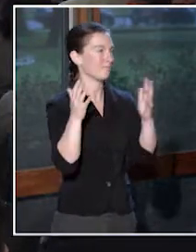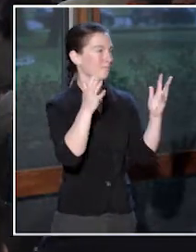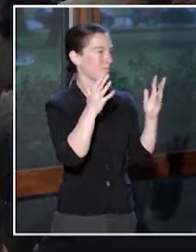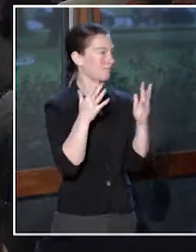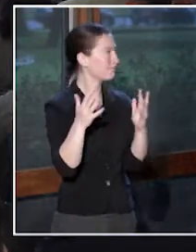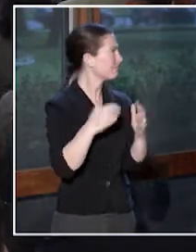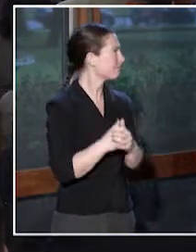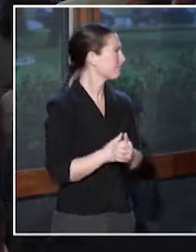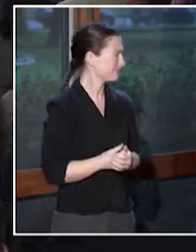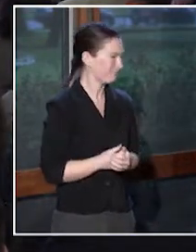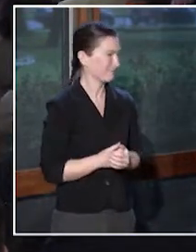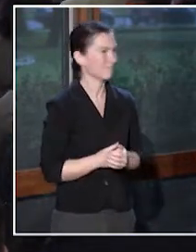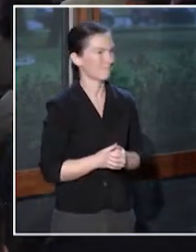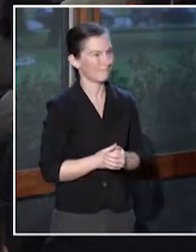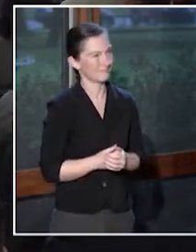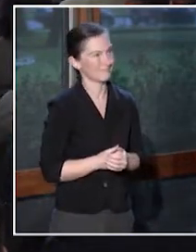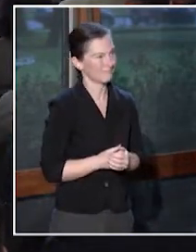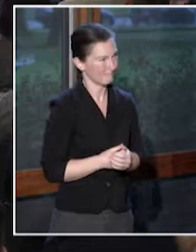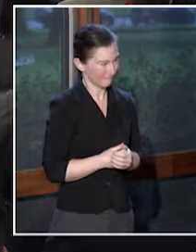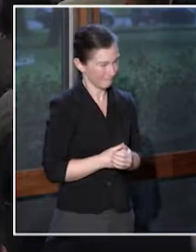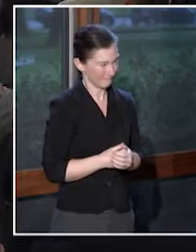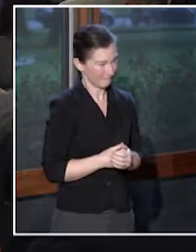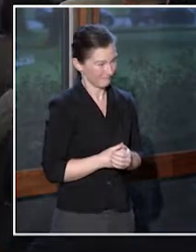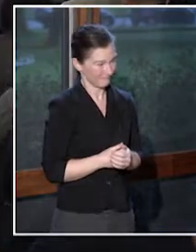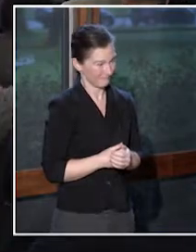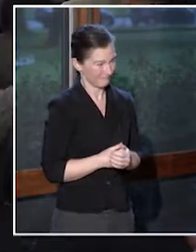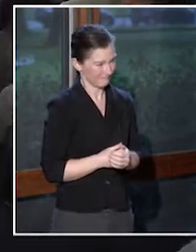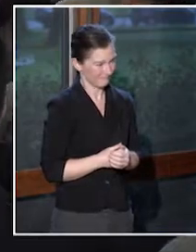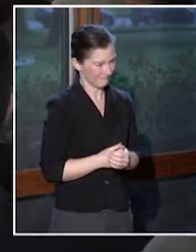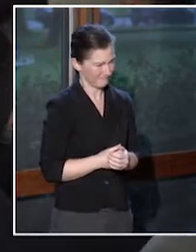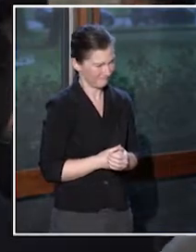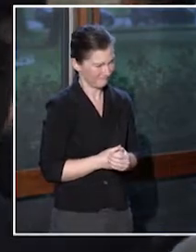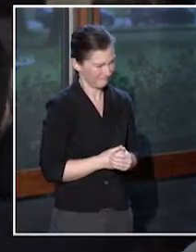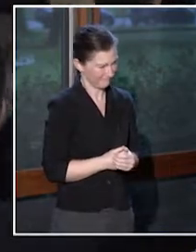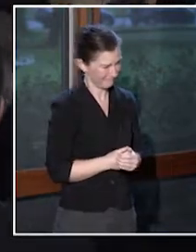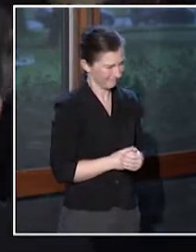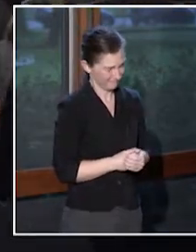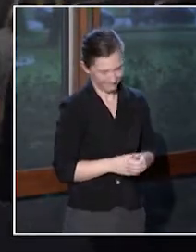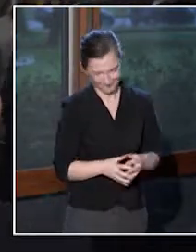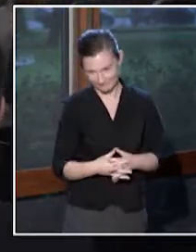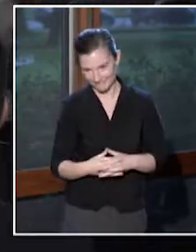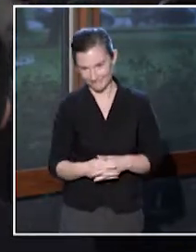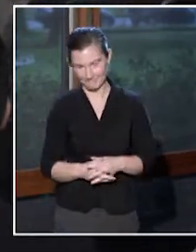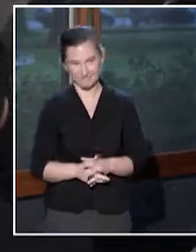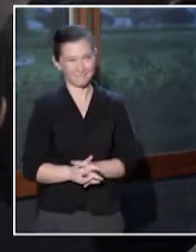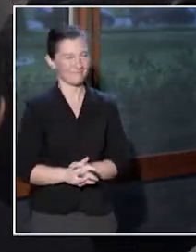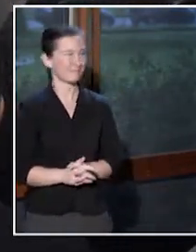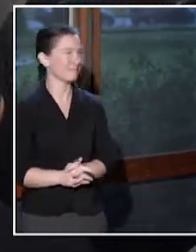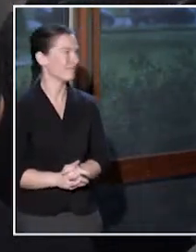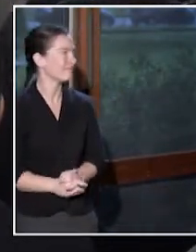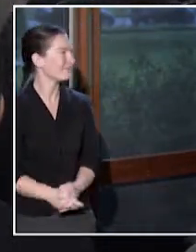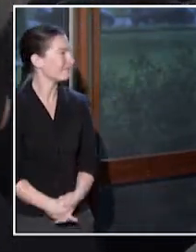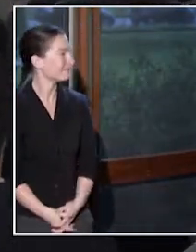I'll see you tomorrow. Thank you. Appreciate it. Thank you.